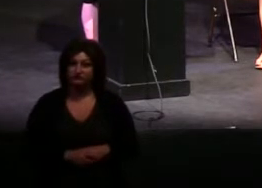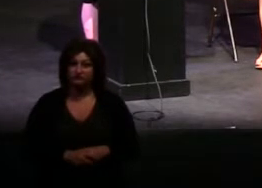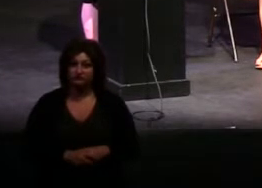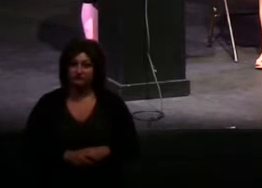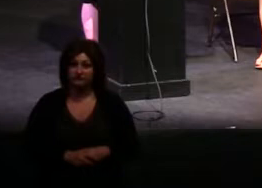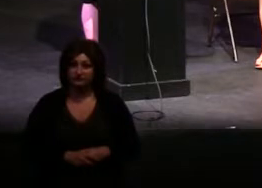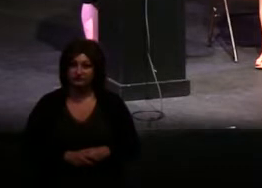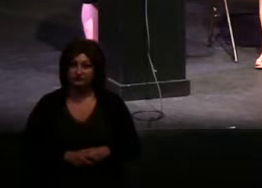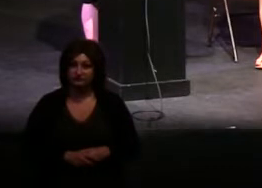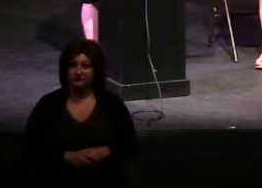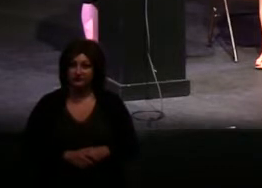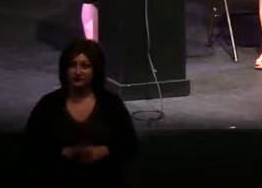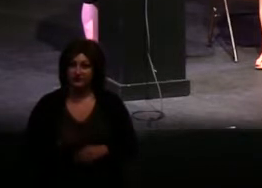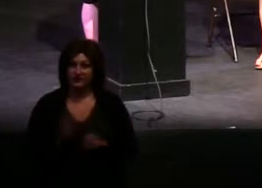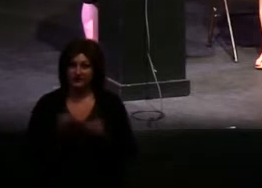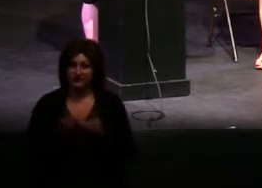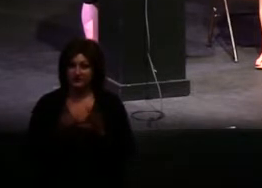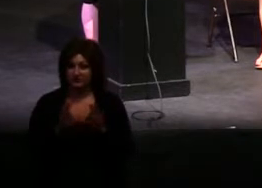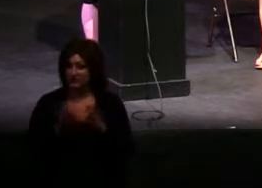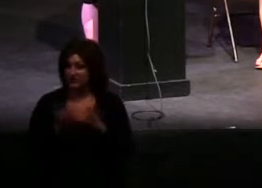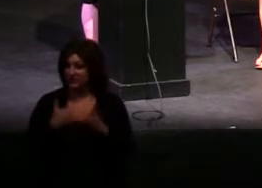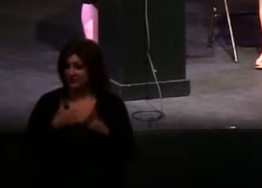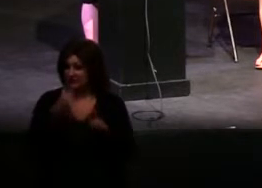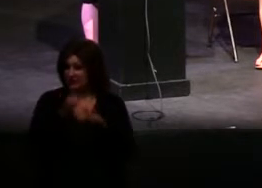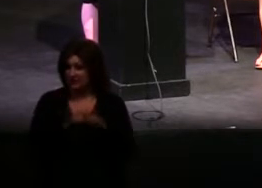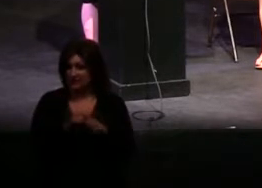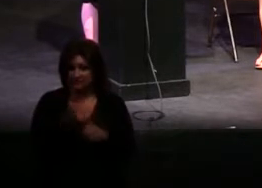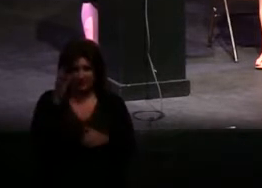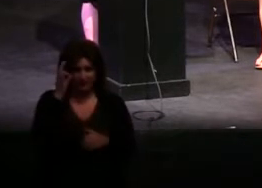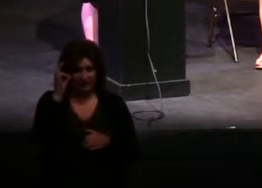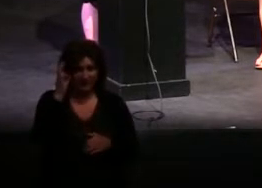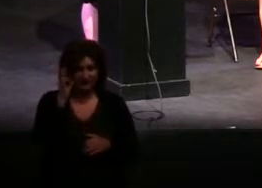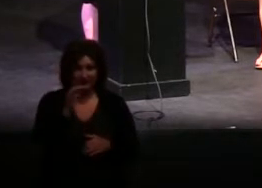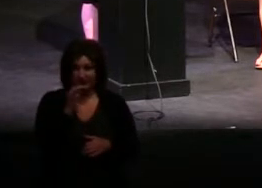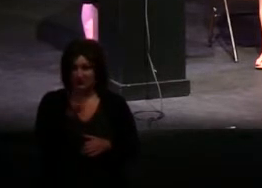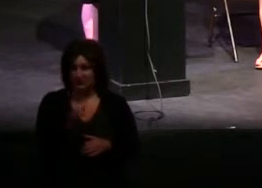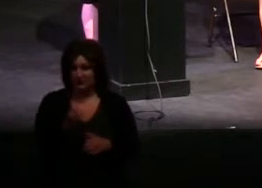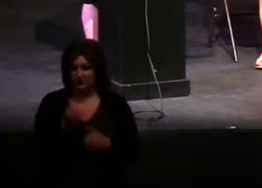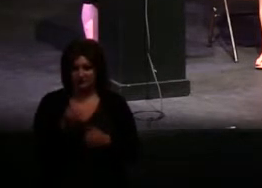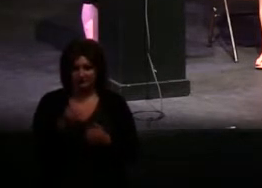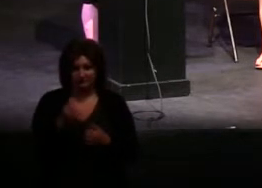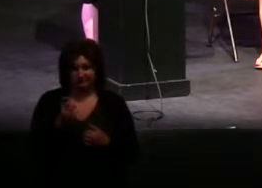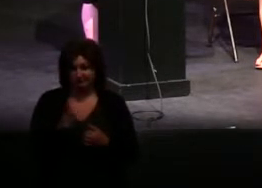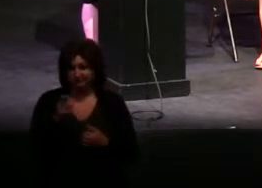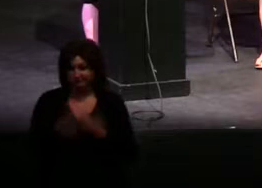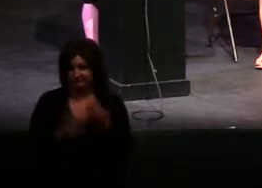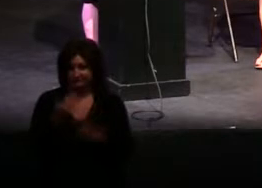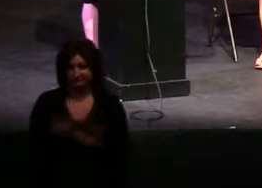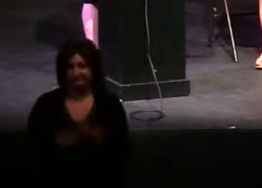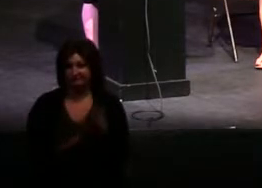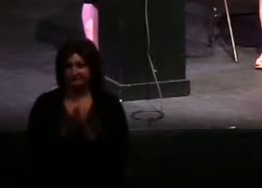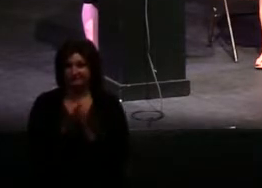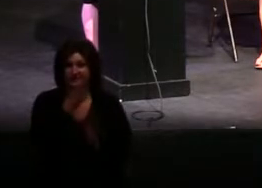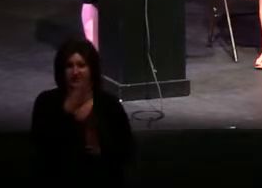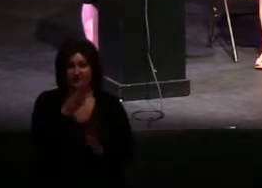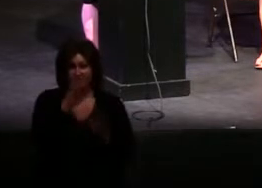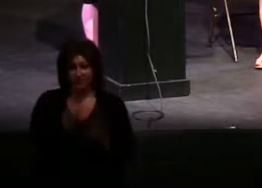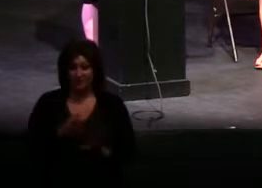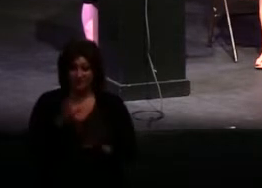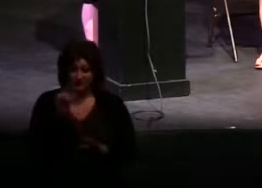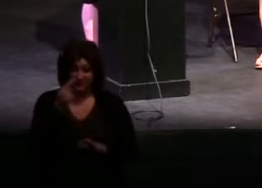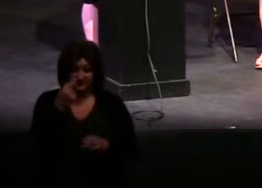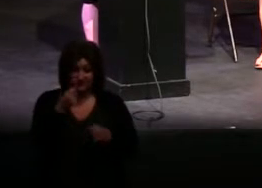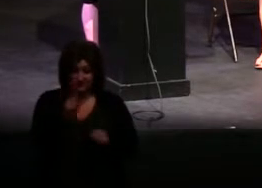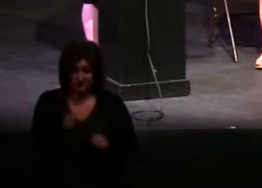In fourth grade history class, I learned that the Plains Indians weren't cut out to be farmers, that the government tried to get them to